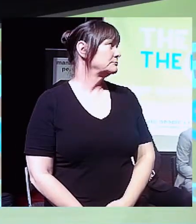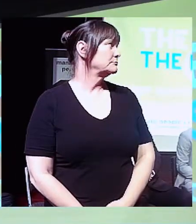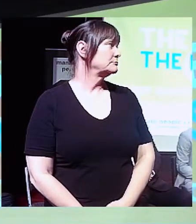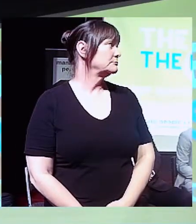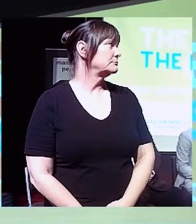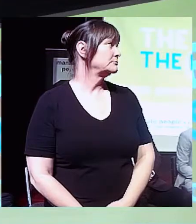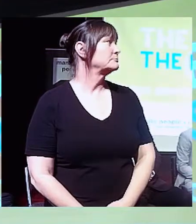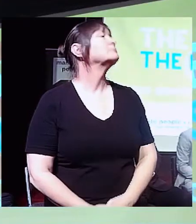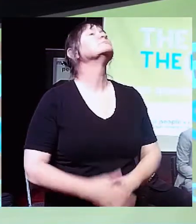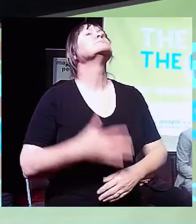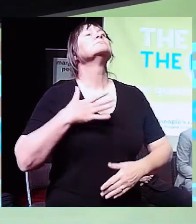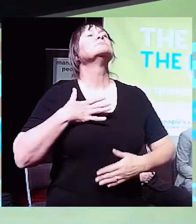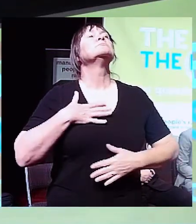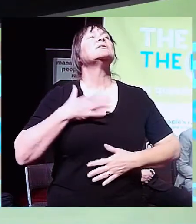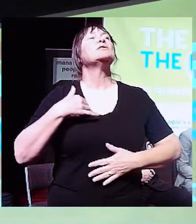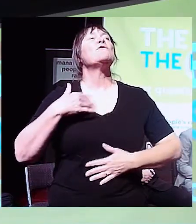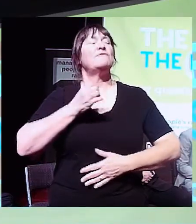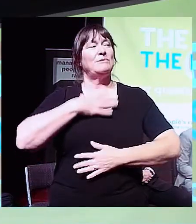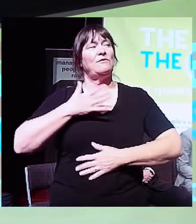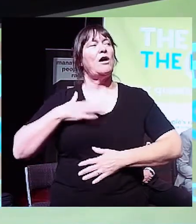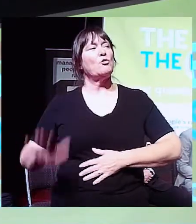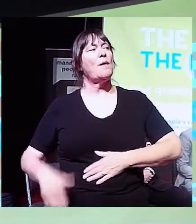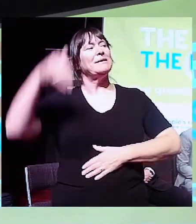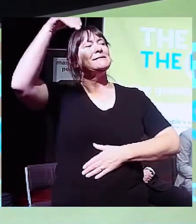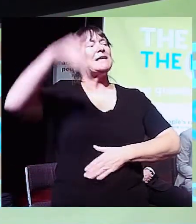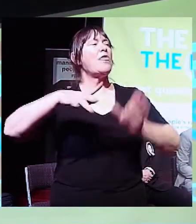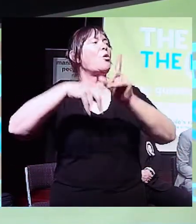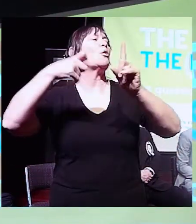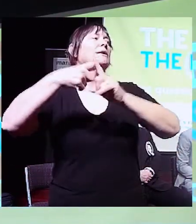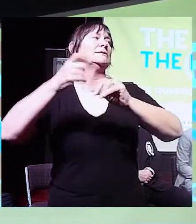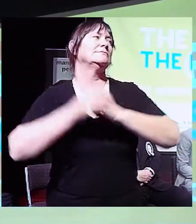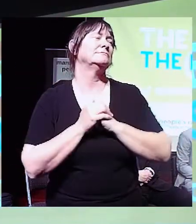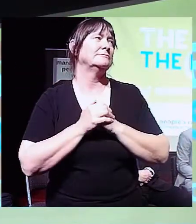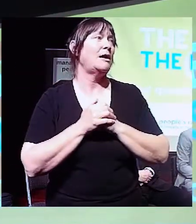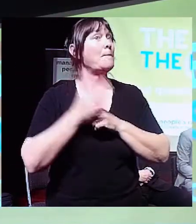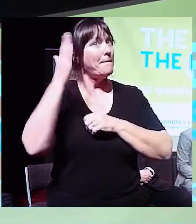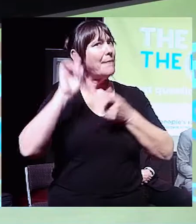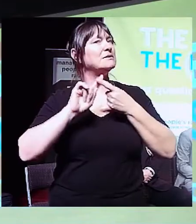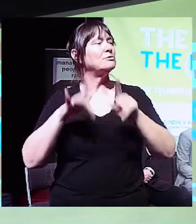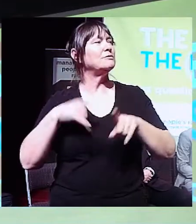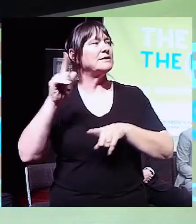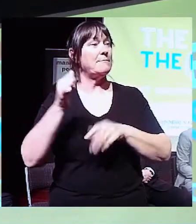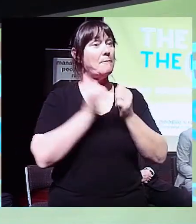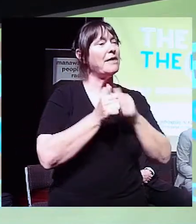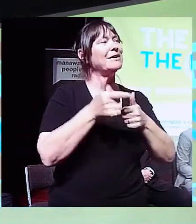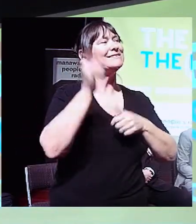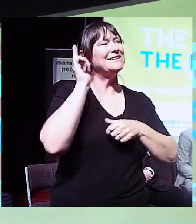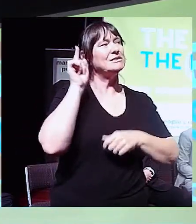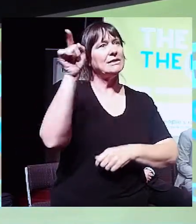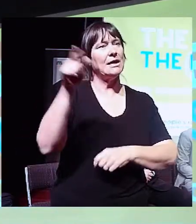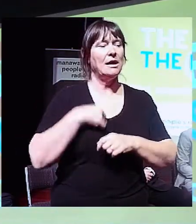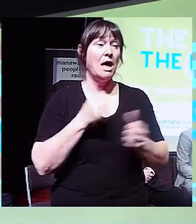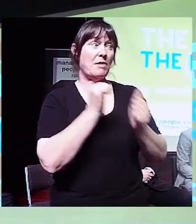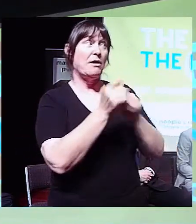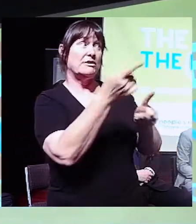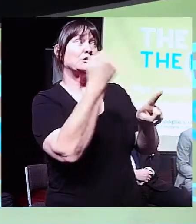I spent my formative years in South Auckland in Manurewa. My mother still lives there and my brother is a teacher there. What my brother has